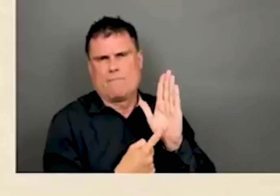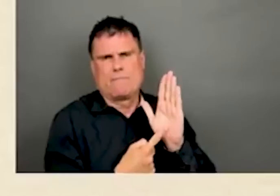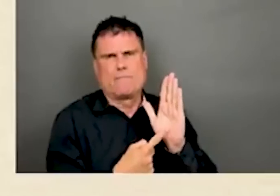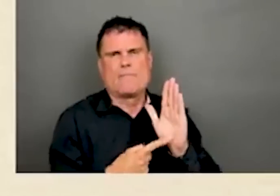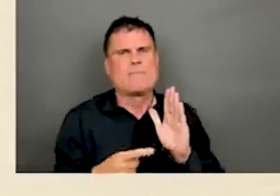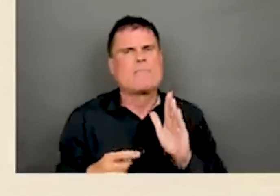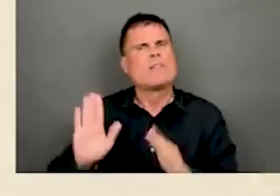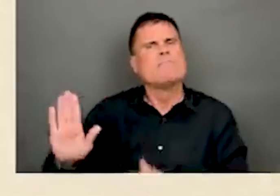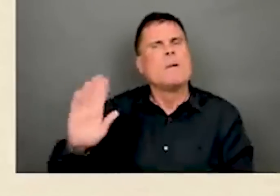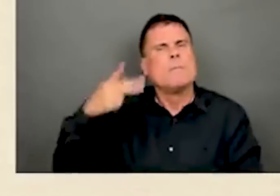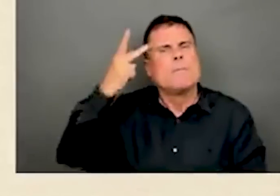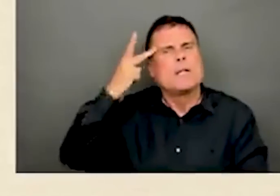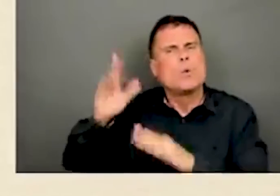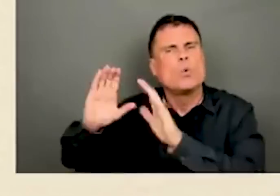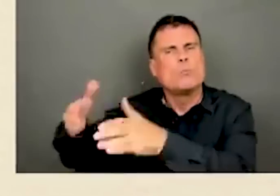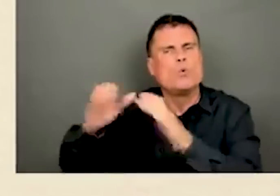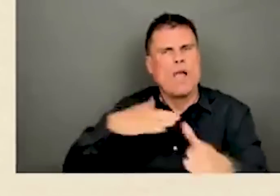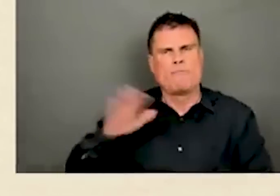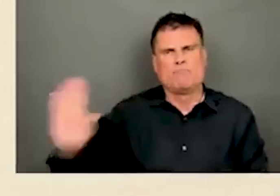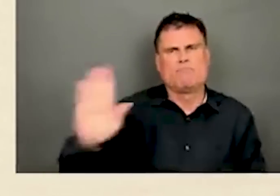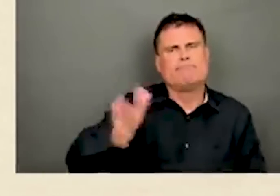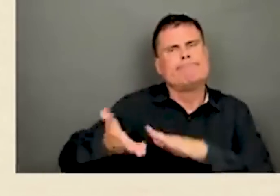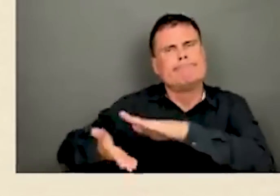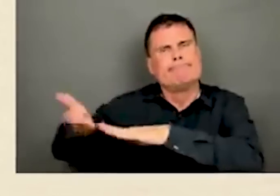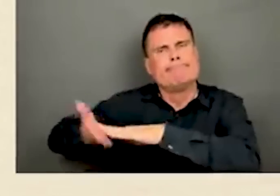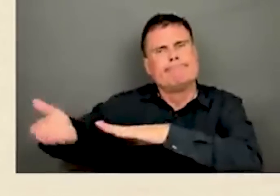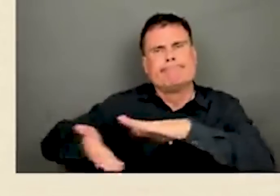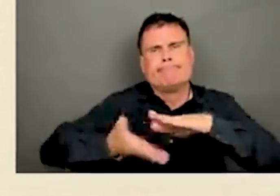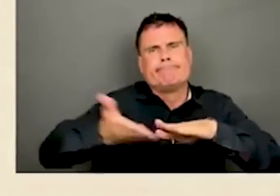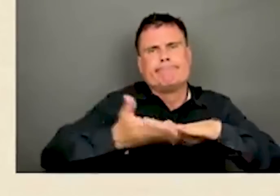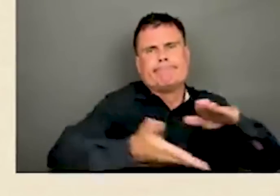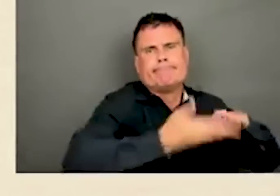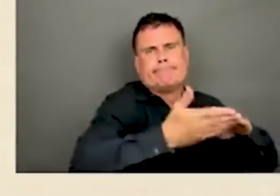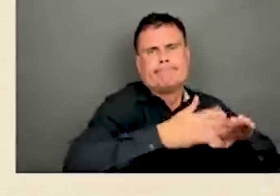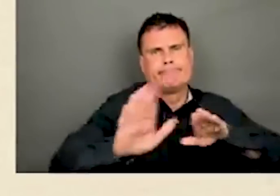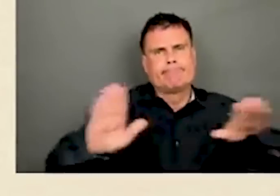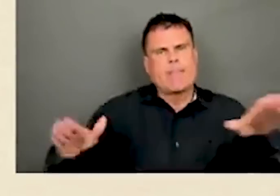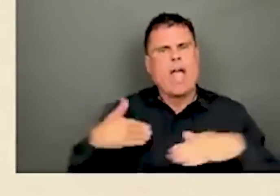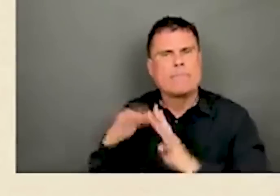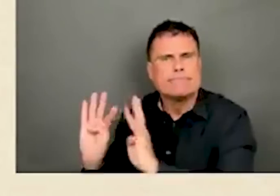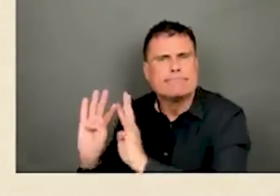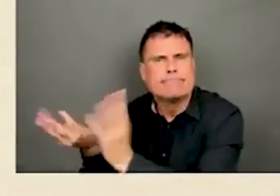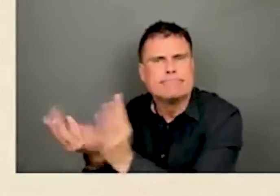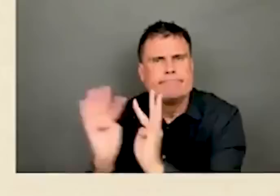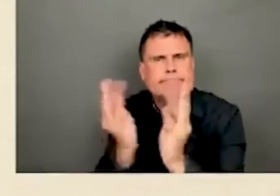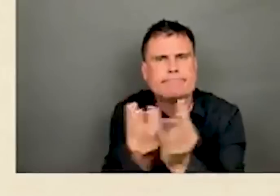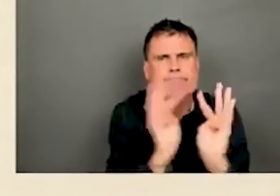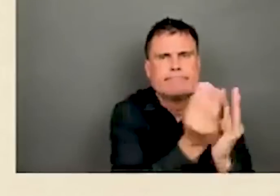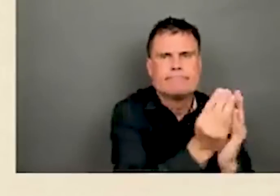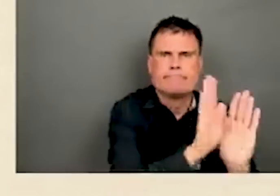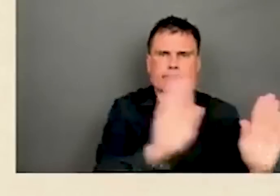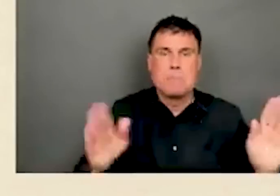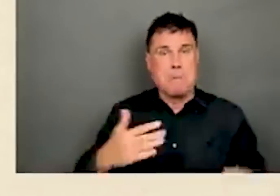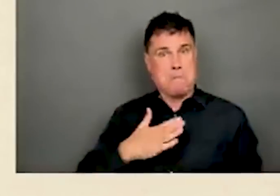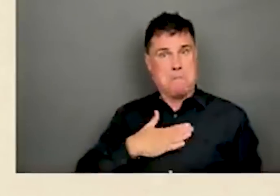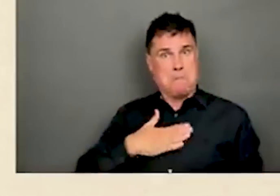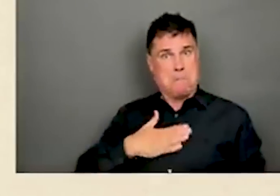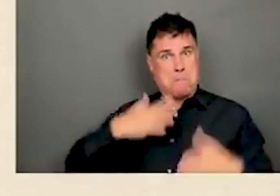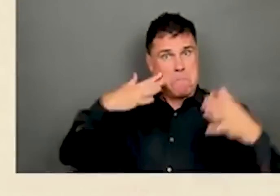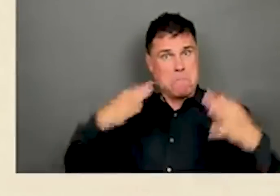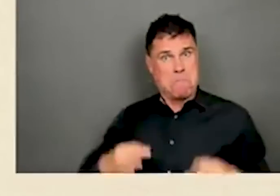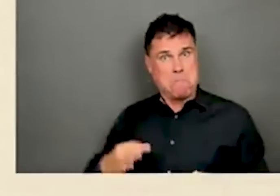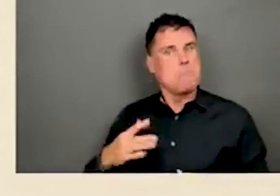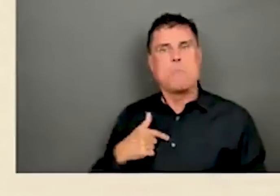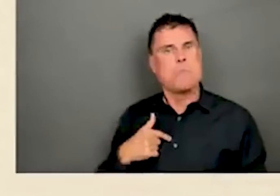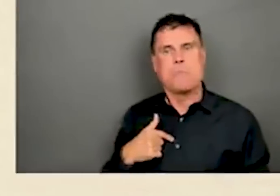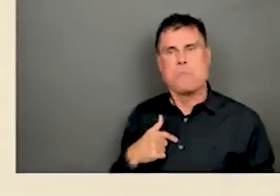a governing body, the provincial council, that will make those decisions. I will have no role in the selection of the leader. That's up to the